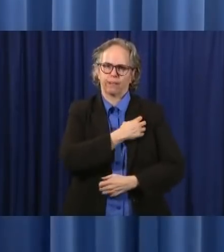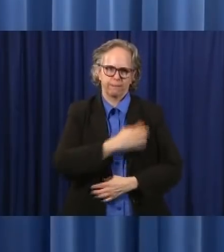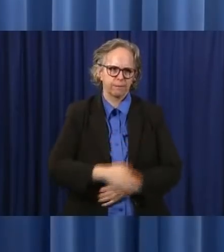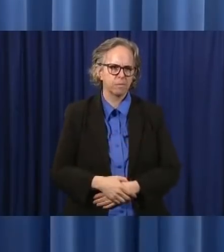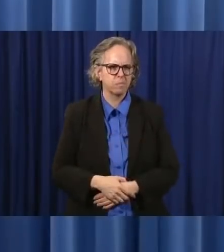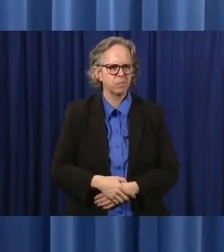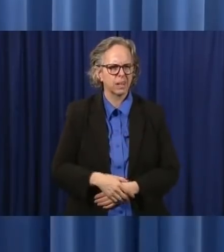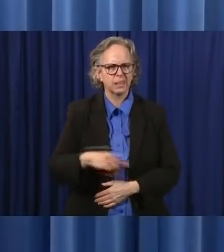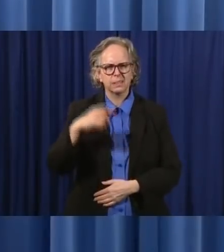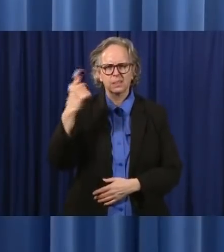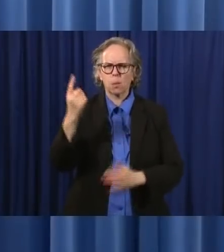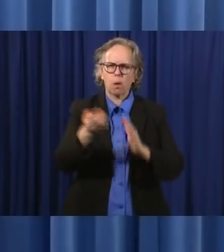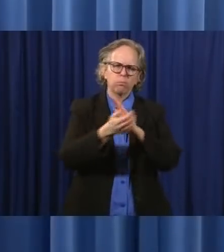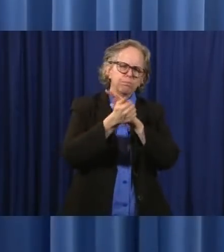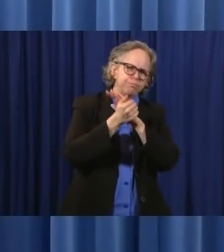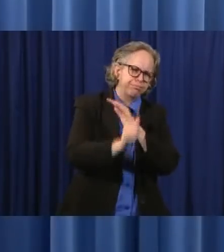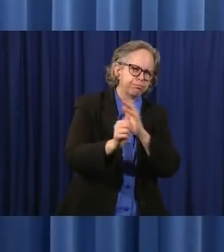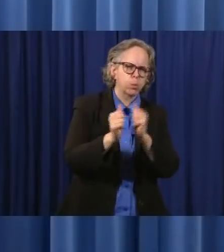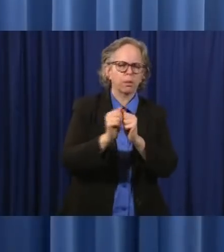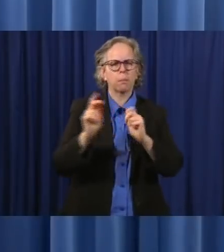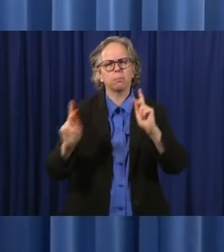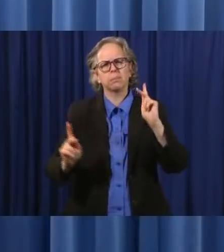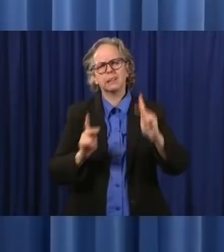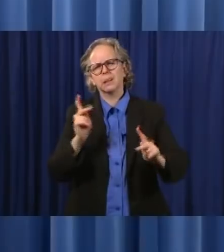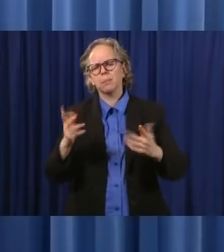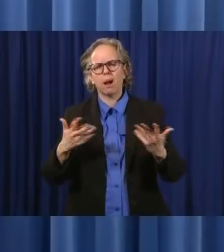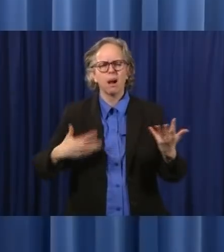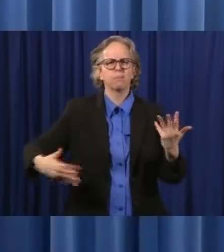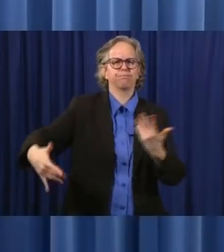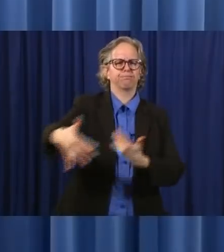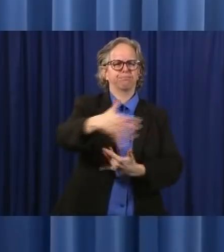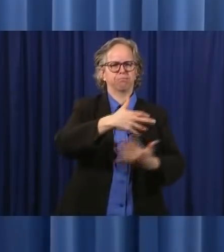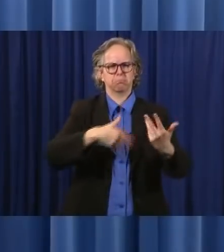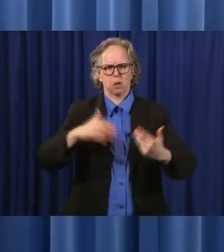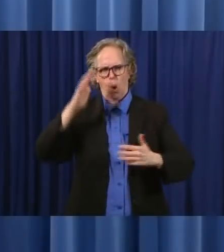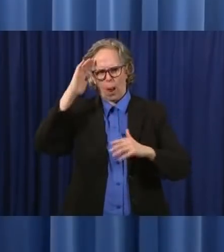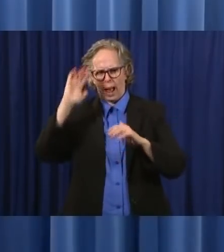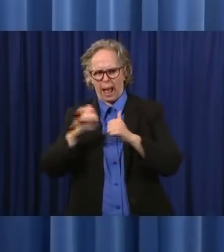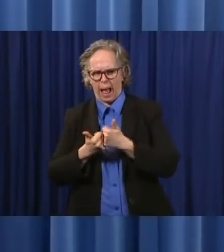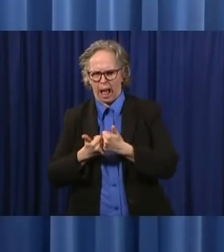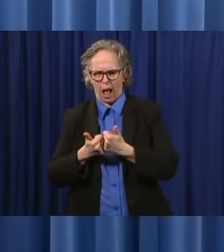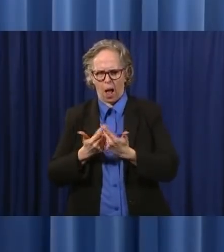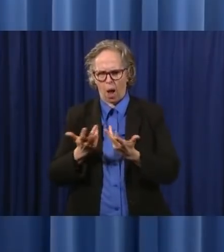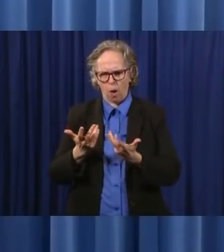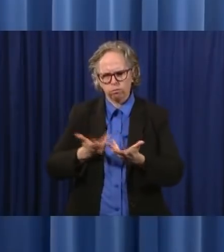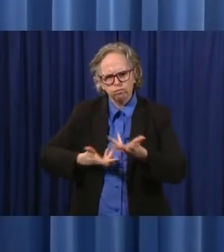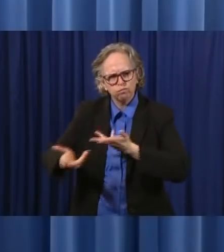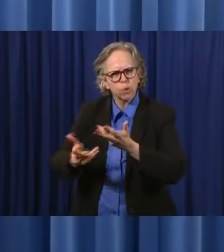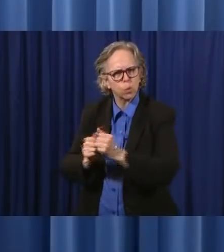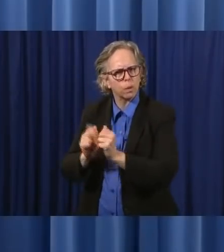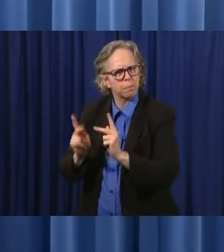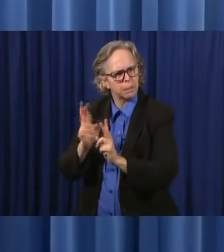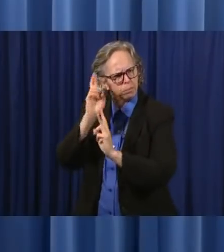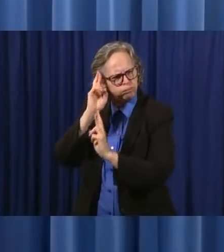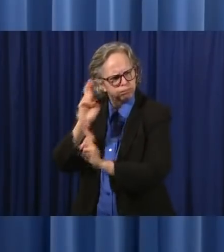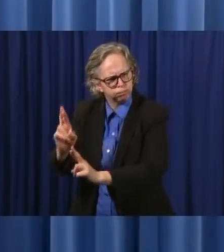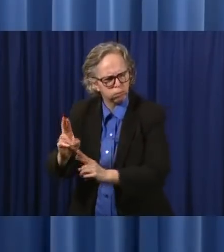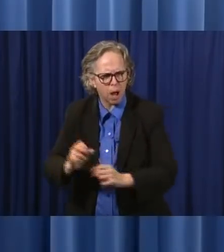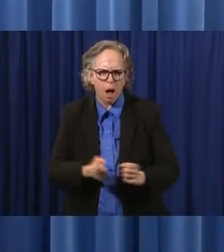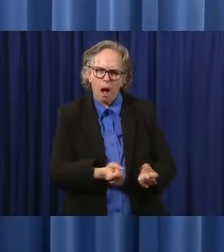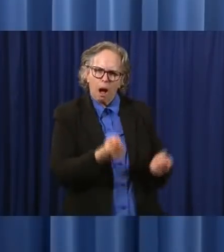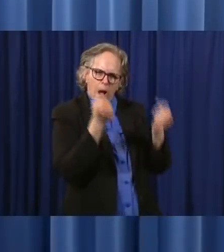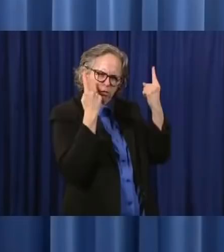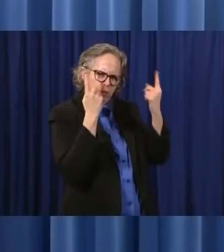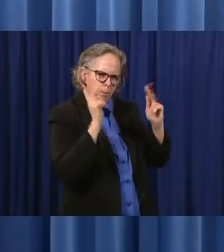people skills, knew how to size people up, knew how to treat people the right way, had the dogged